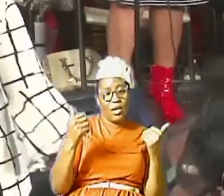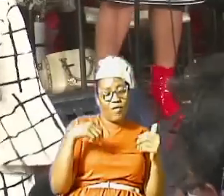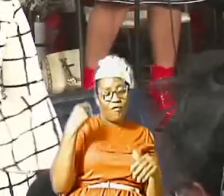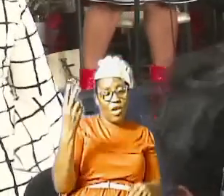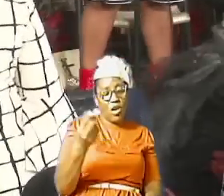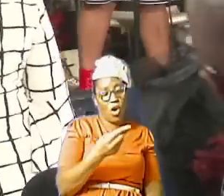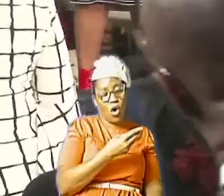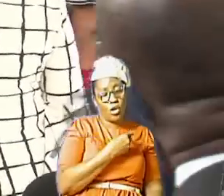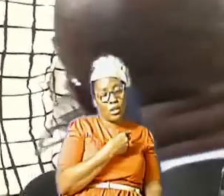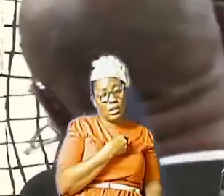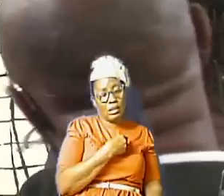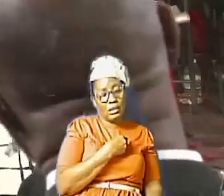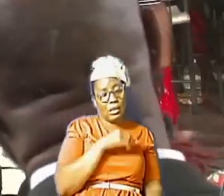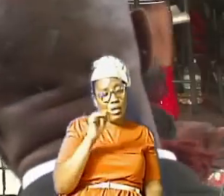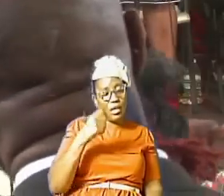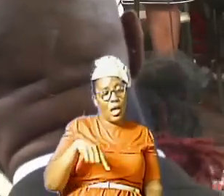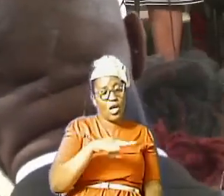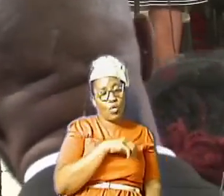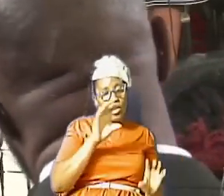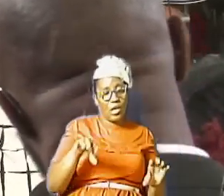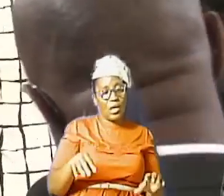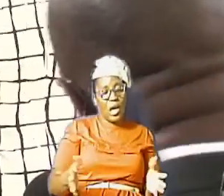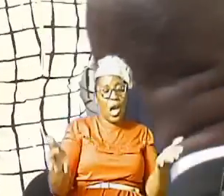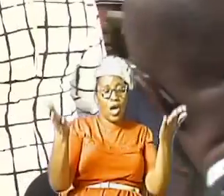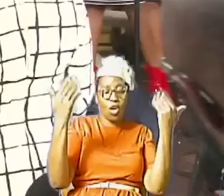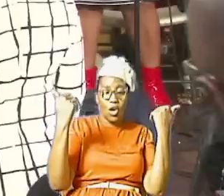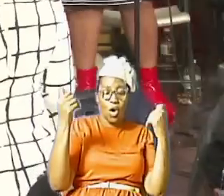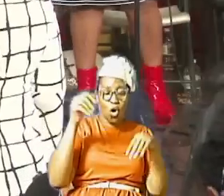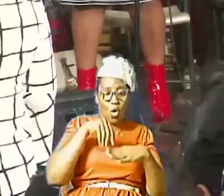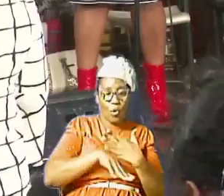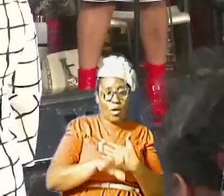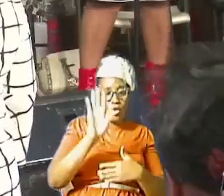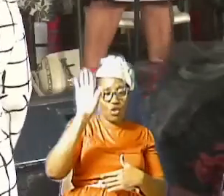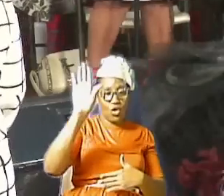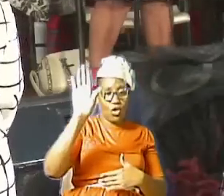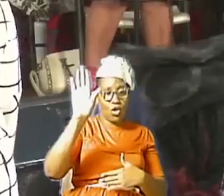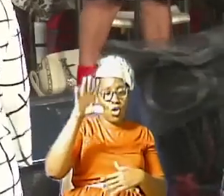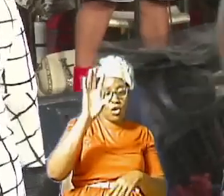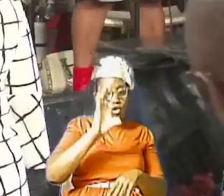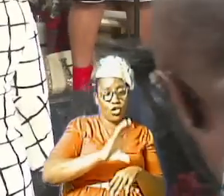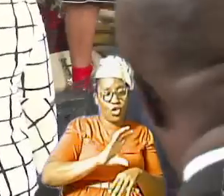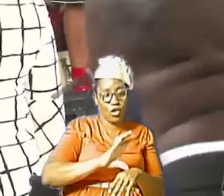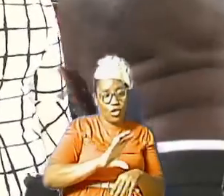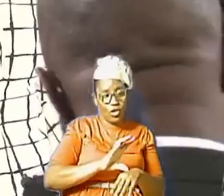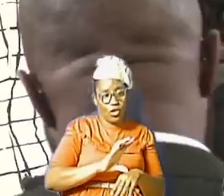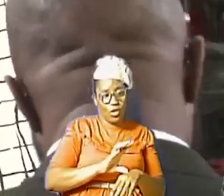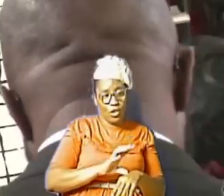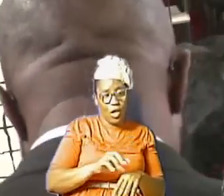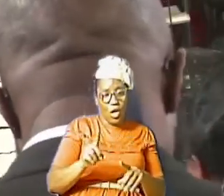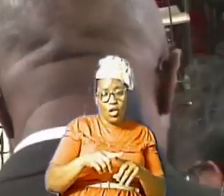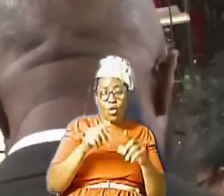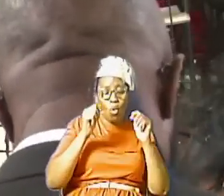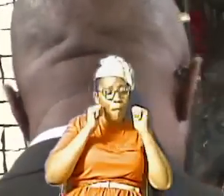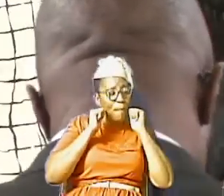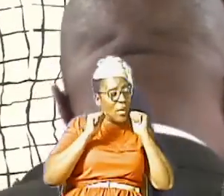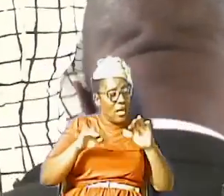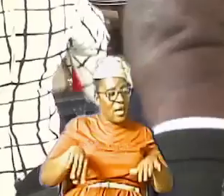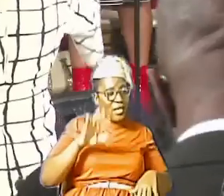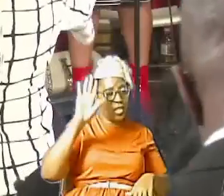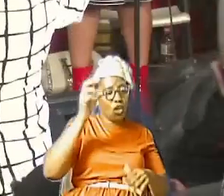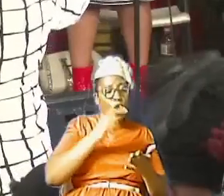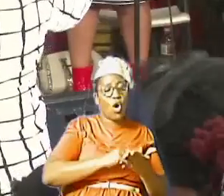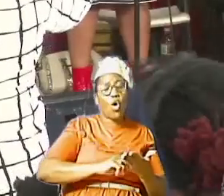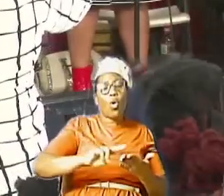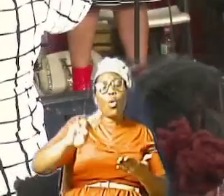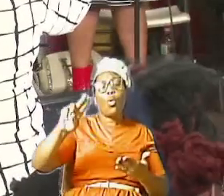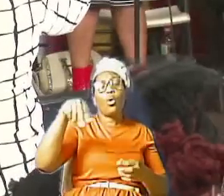Afforded us that we can come into your courts to bless